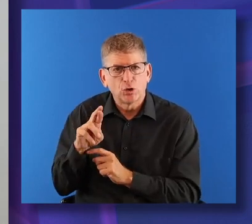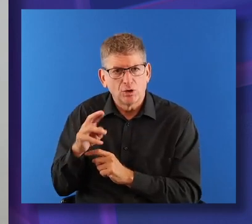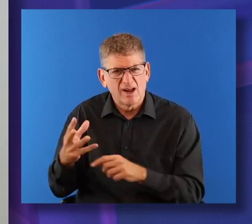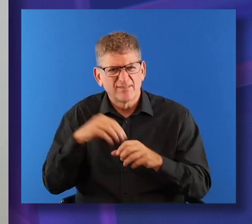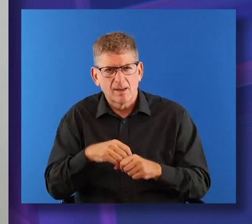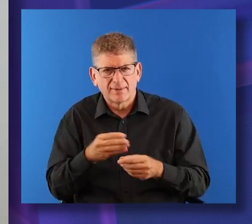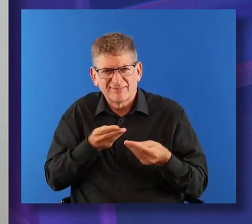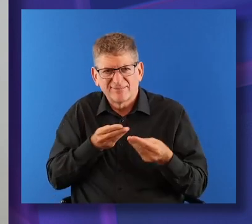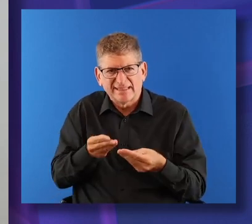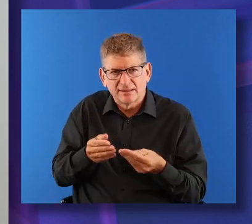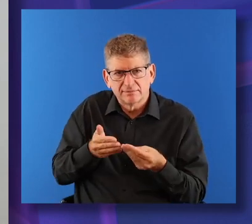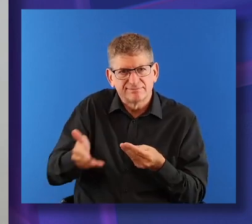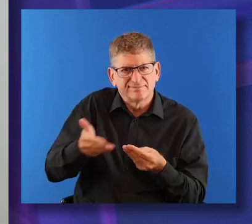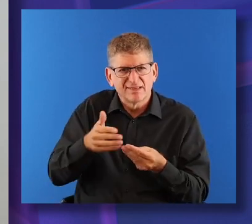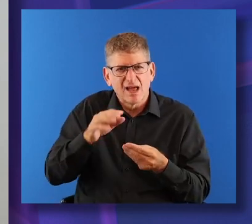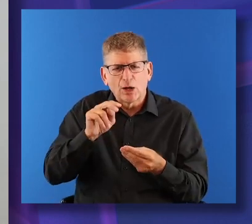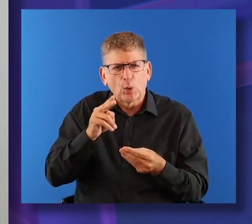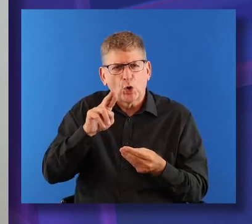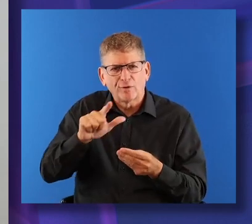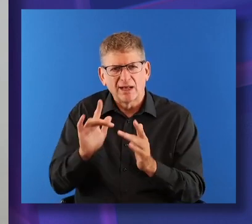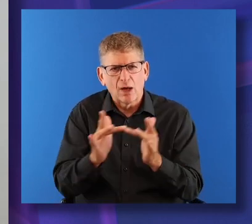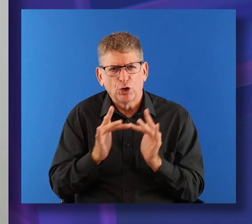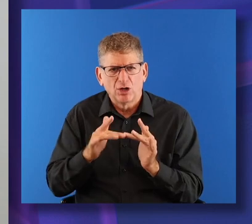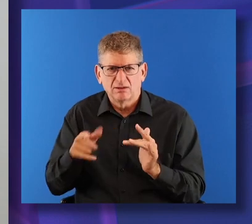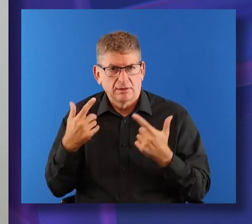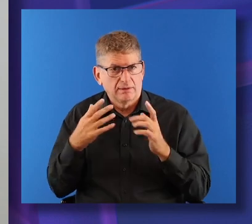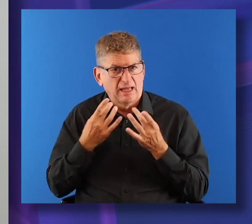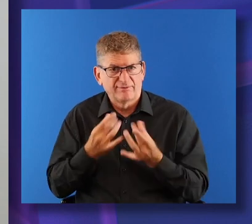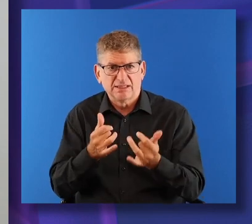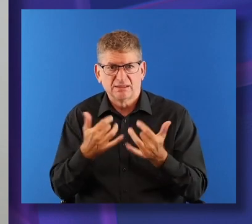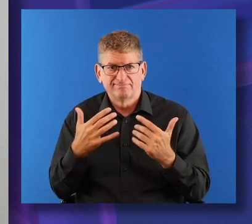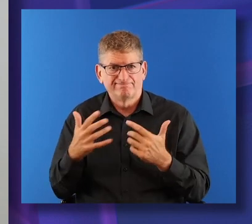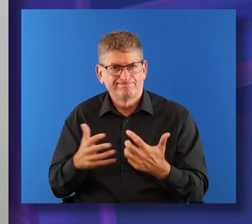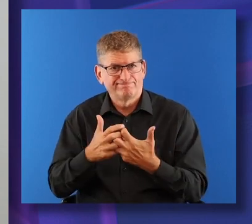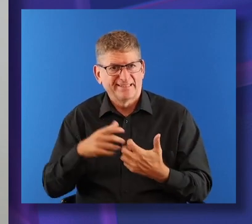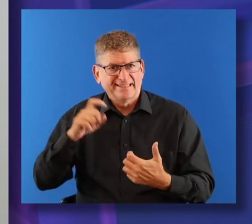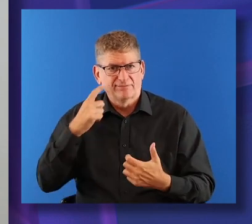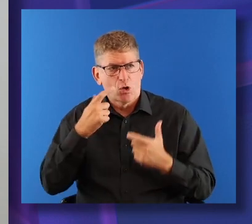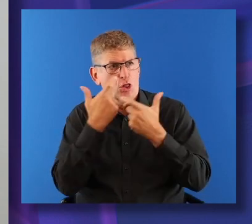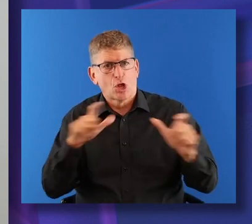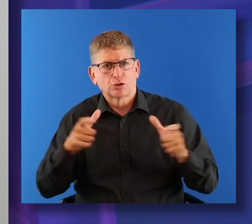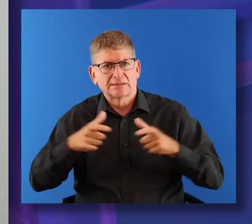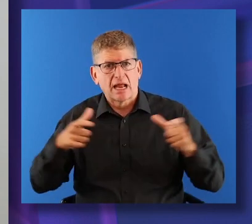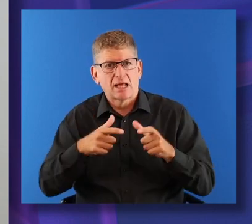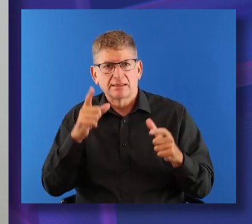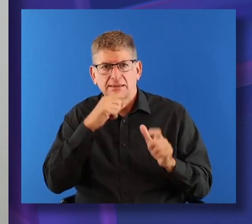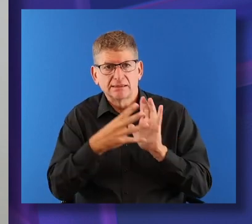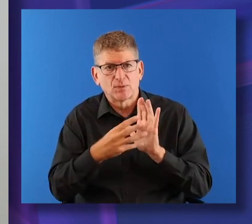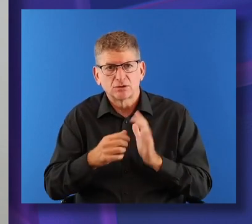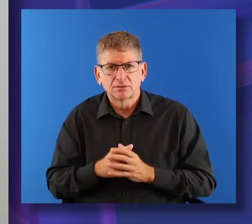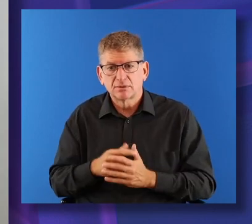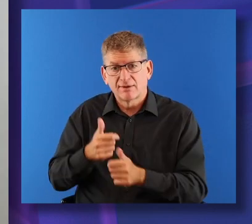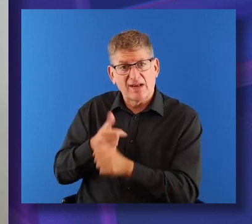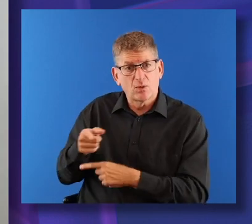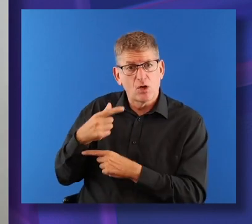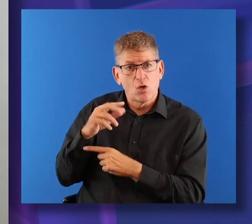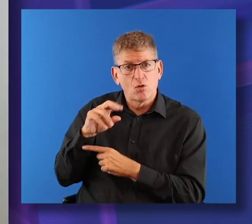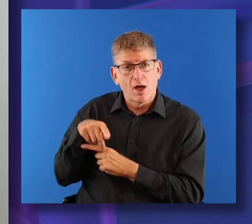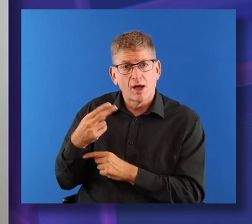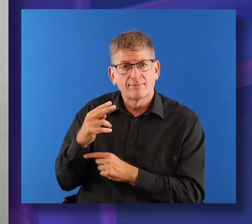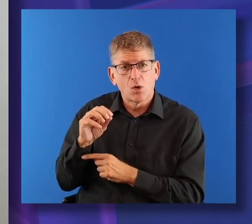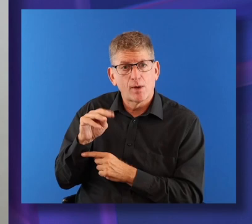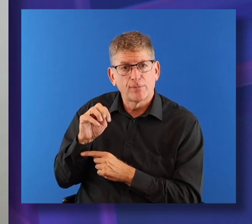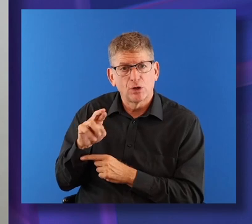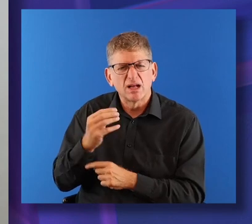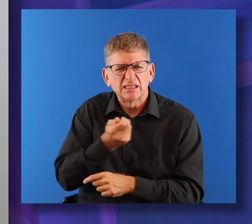Based on GraphFormer and several other innovations, we have built a highly accurate and scalable biomolecular dynamic simulation system. With